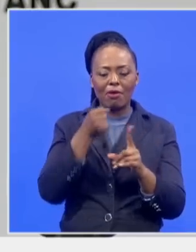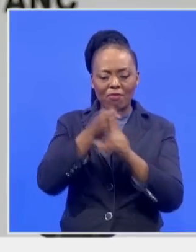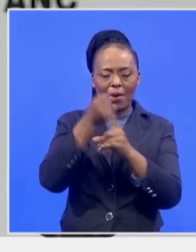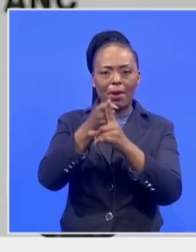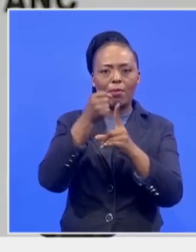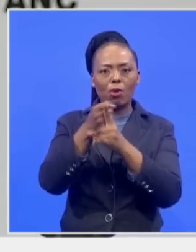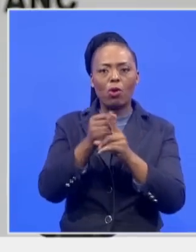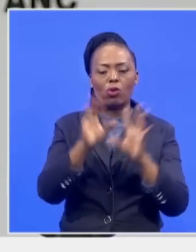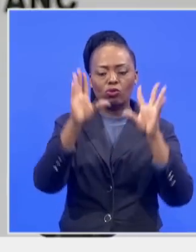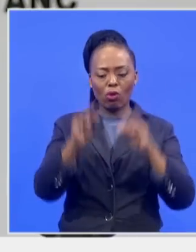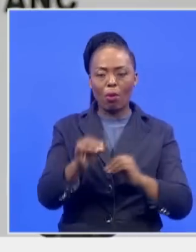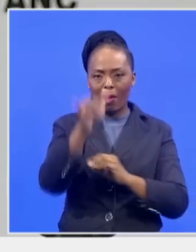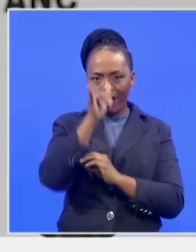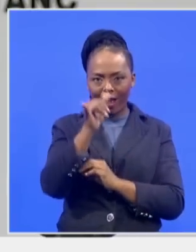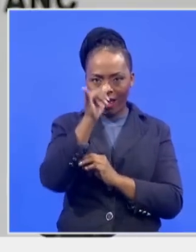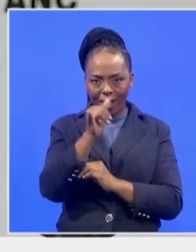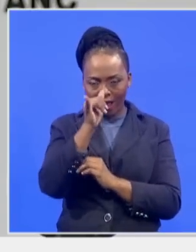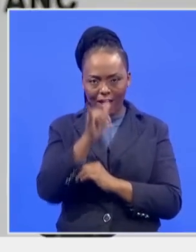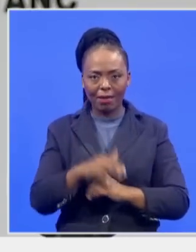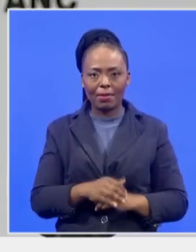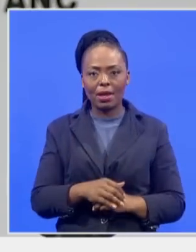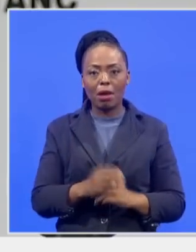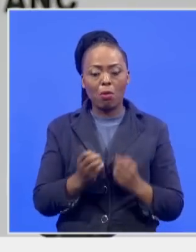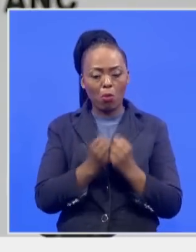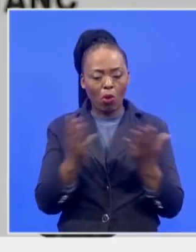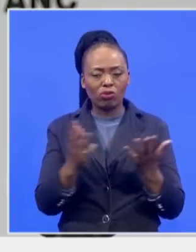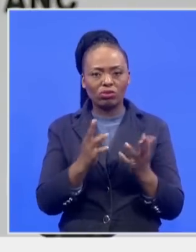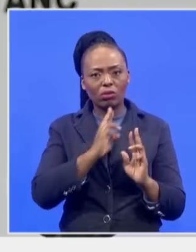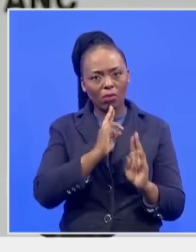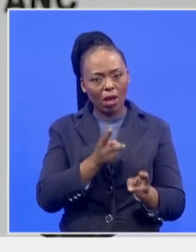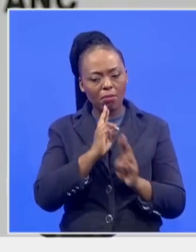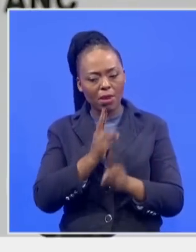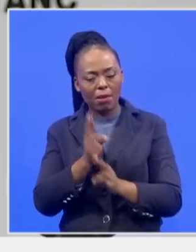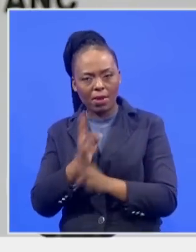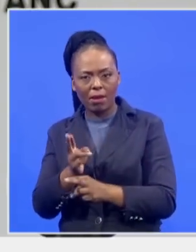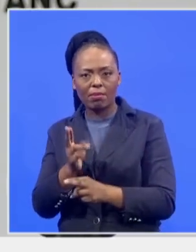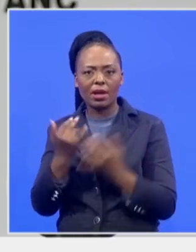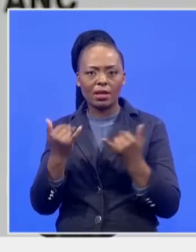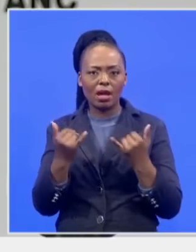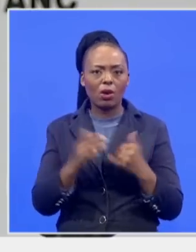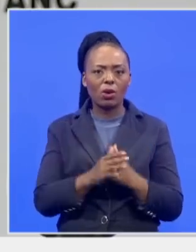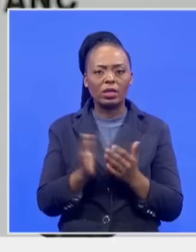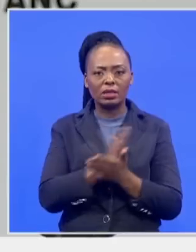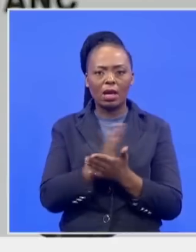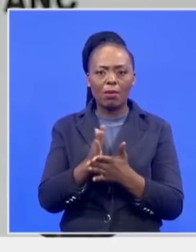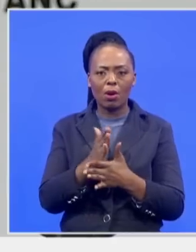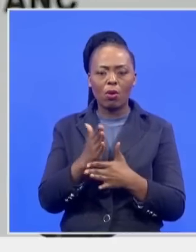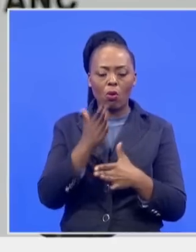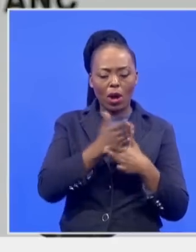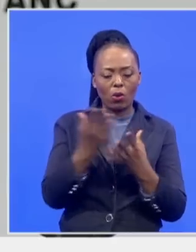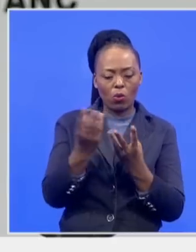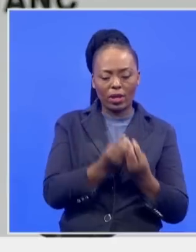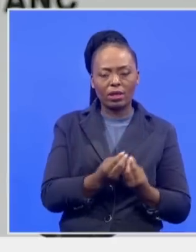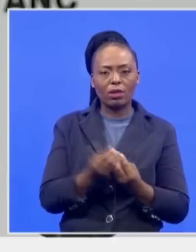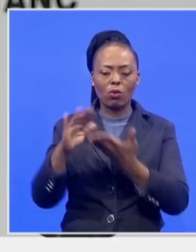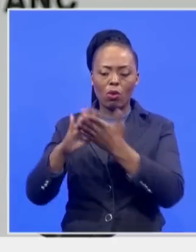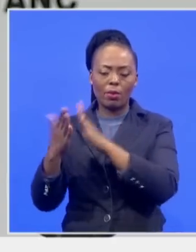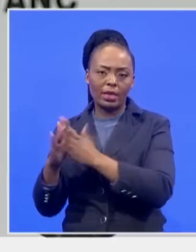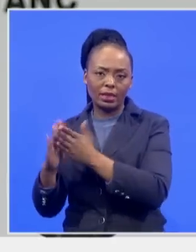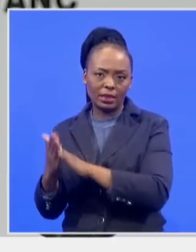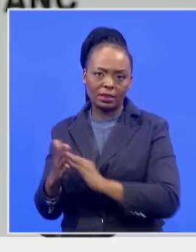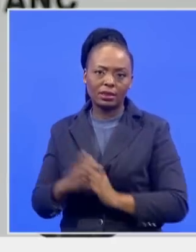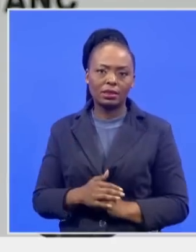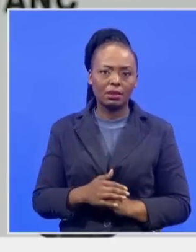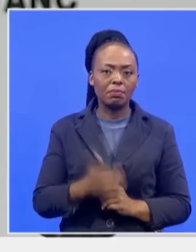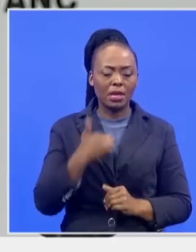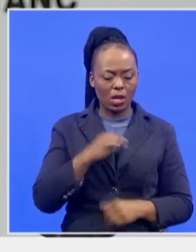I think you will see a number of responses in the fight against crime, working with communities in the next coming months. I'm very